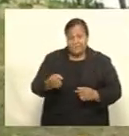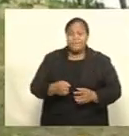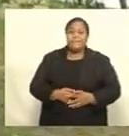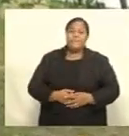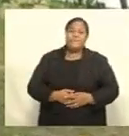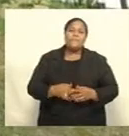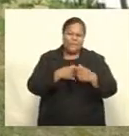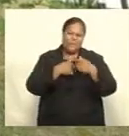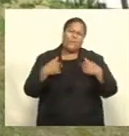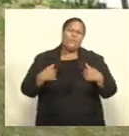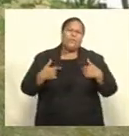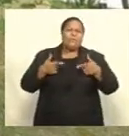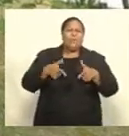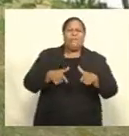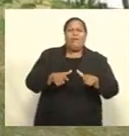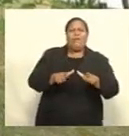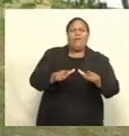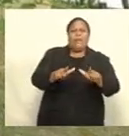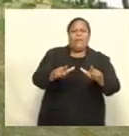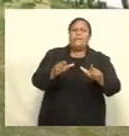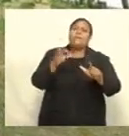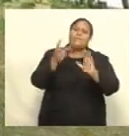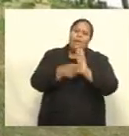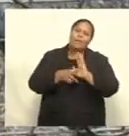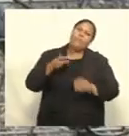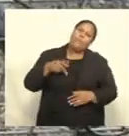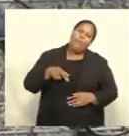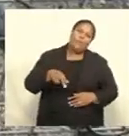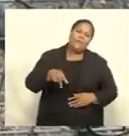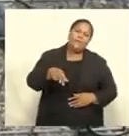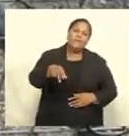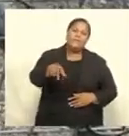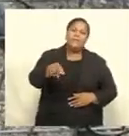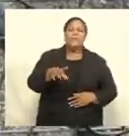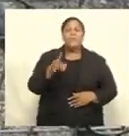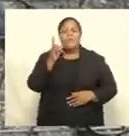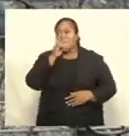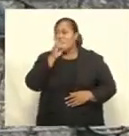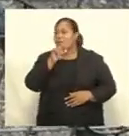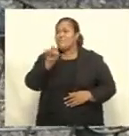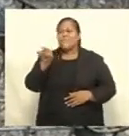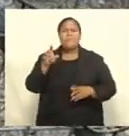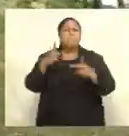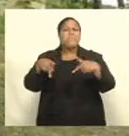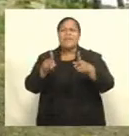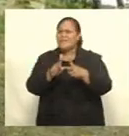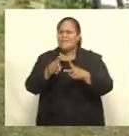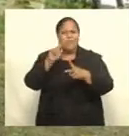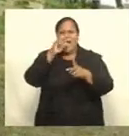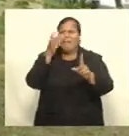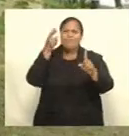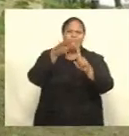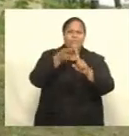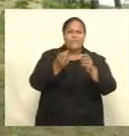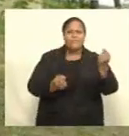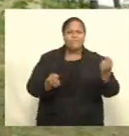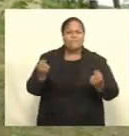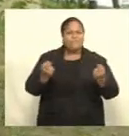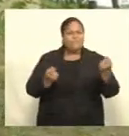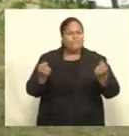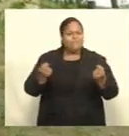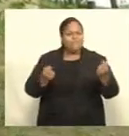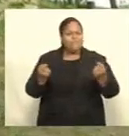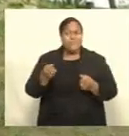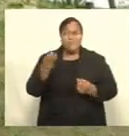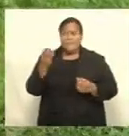You have to travel, you have to walk some distances. Some places are not reachable by cars and vehicles. Some